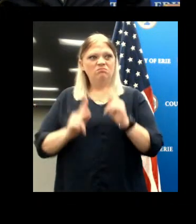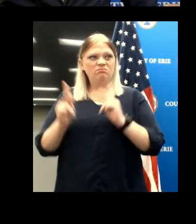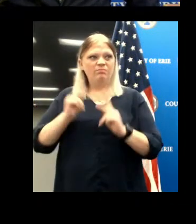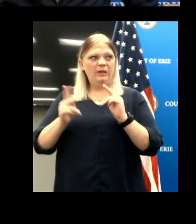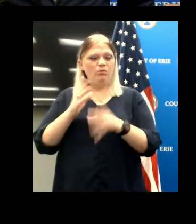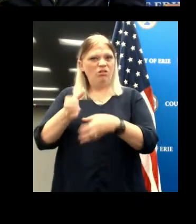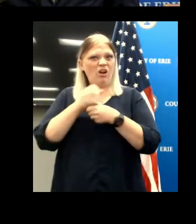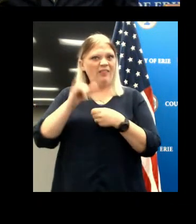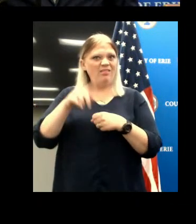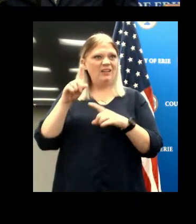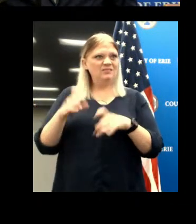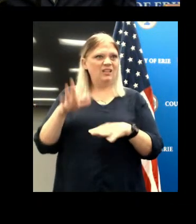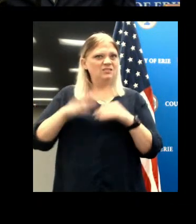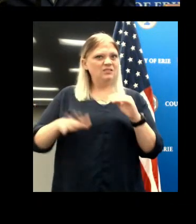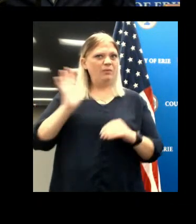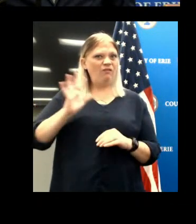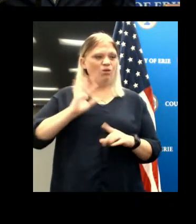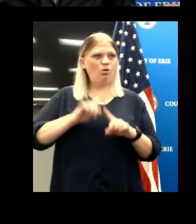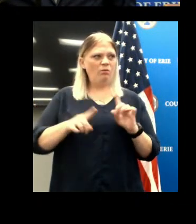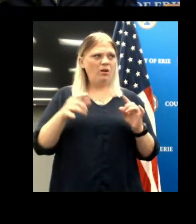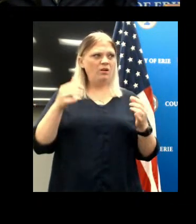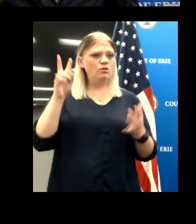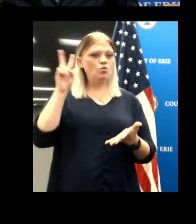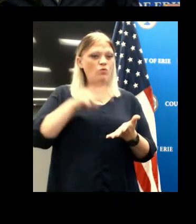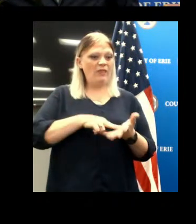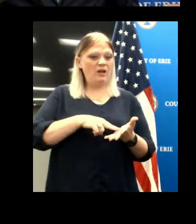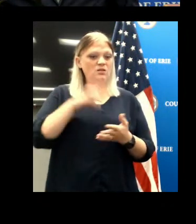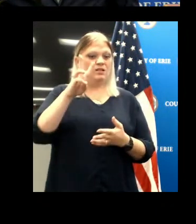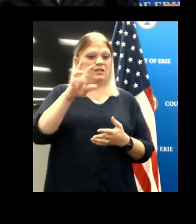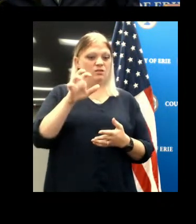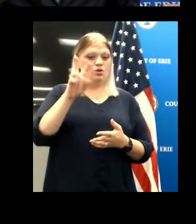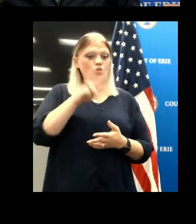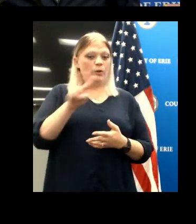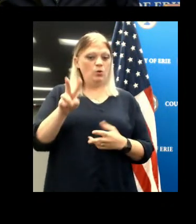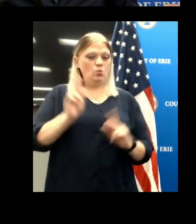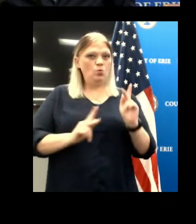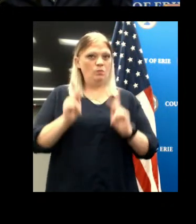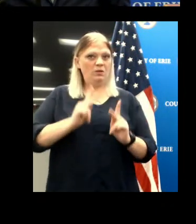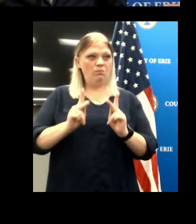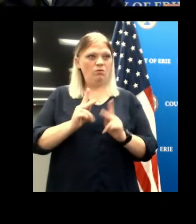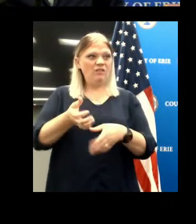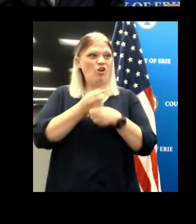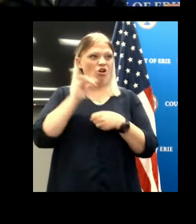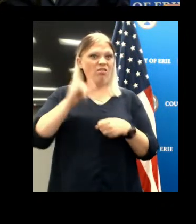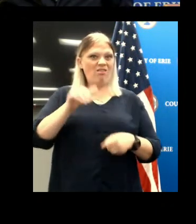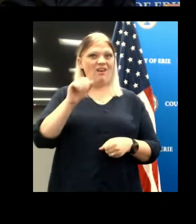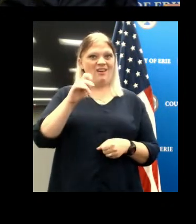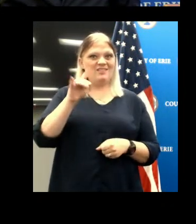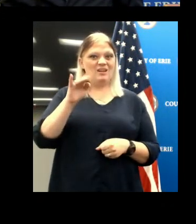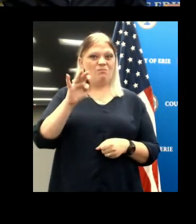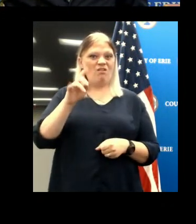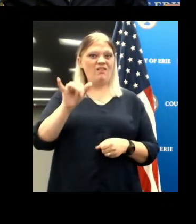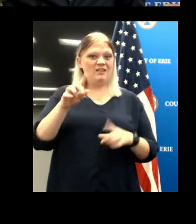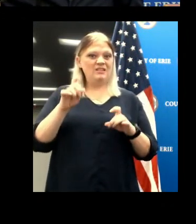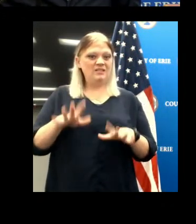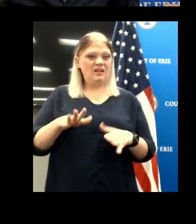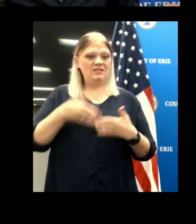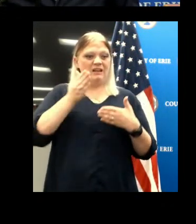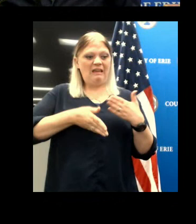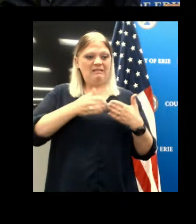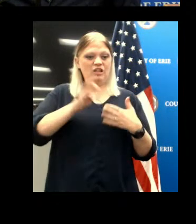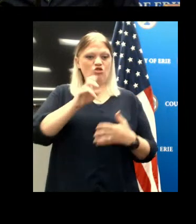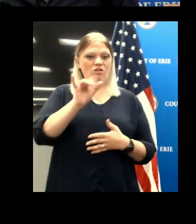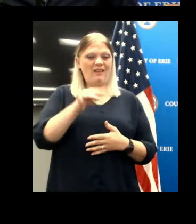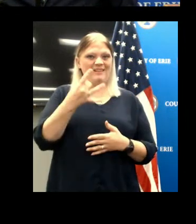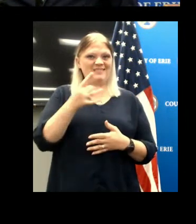originally saw, but there were still 2,622 people who got antibody testing for the week that ended July